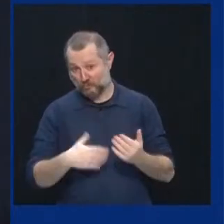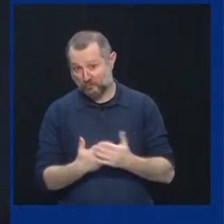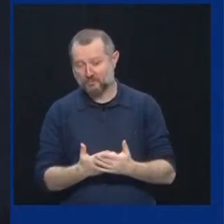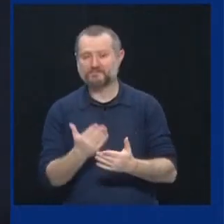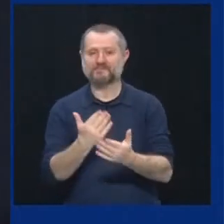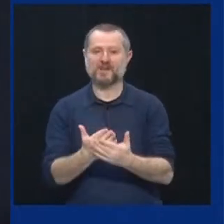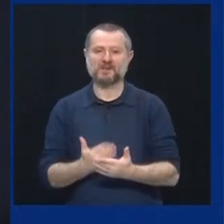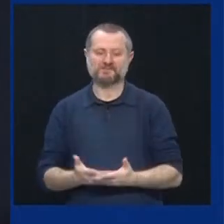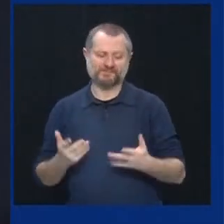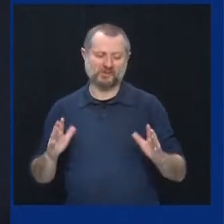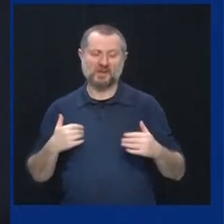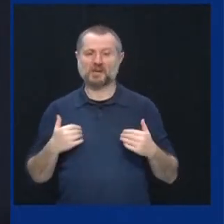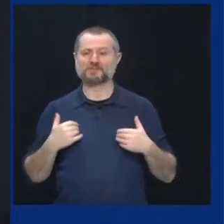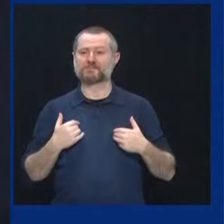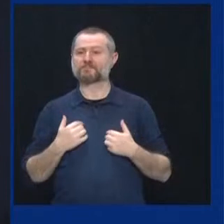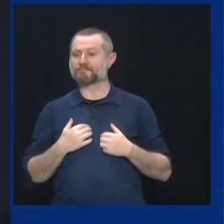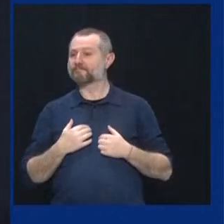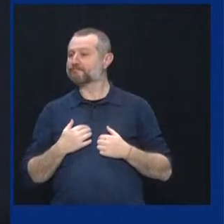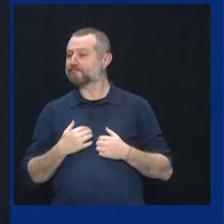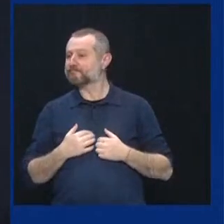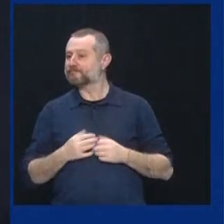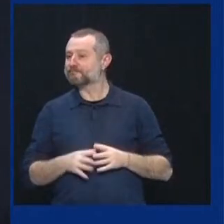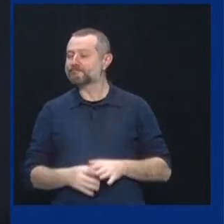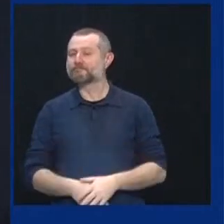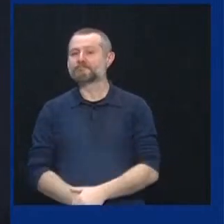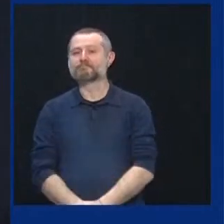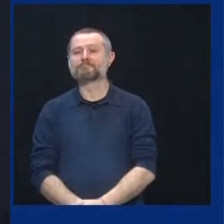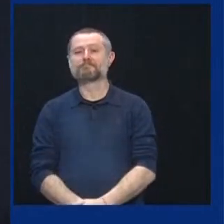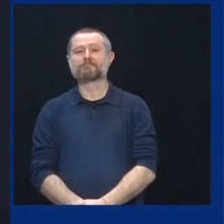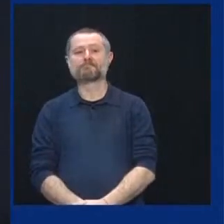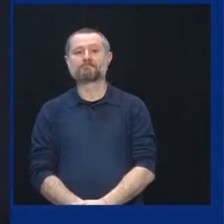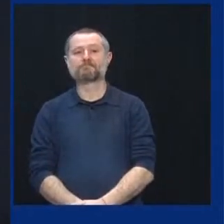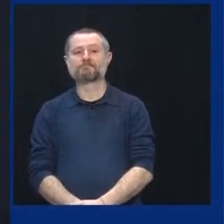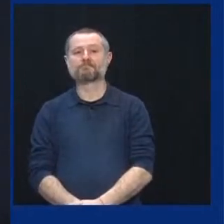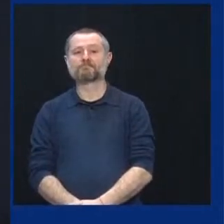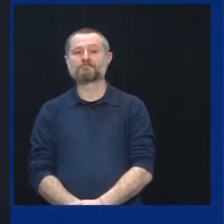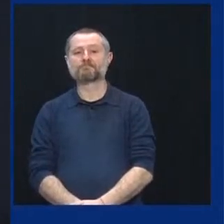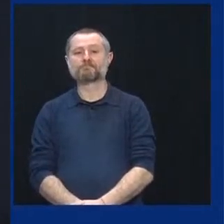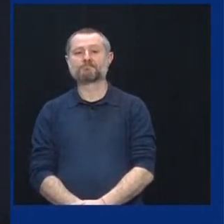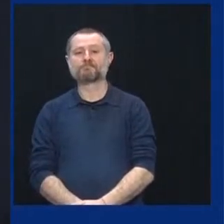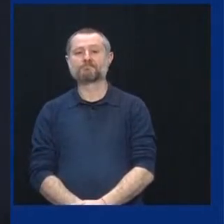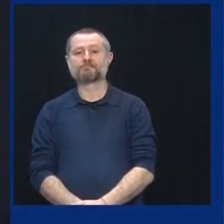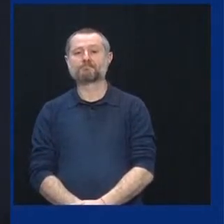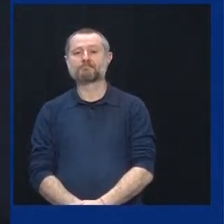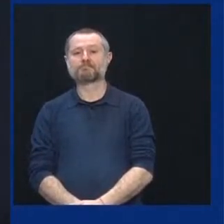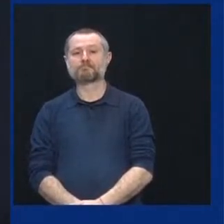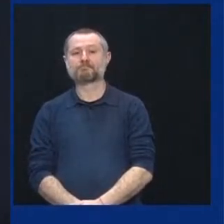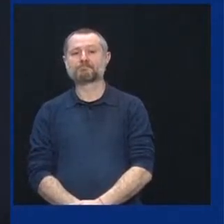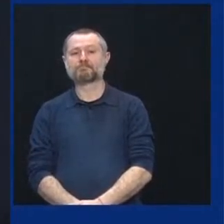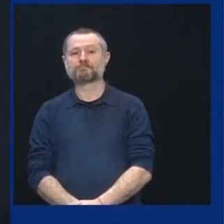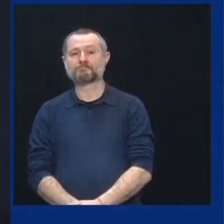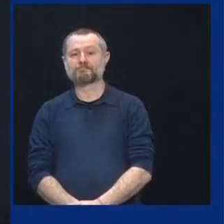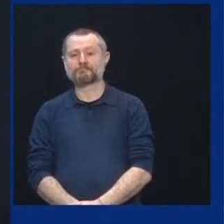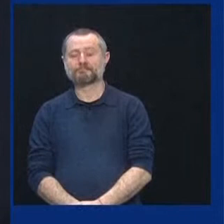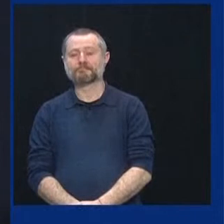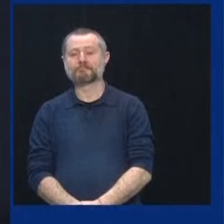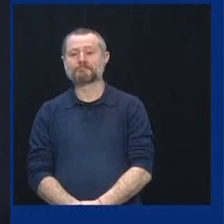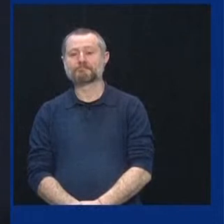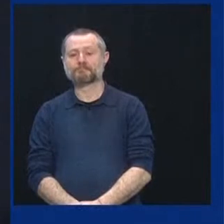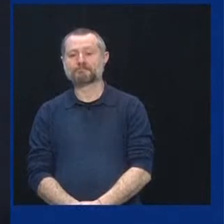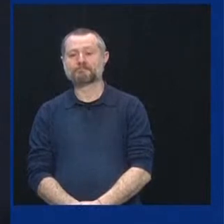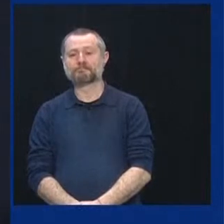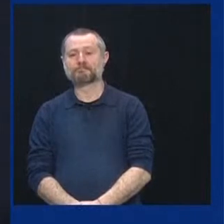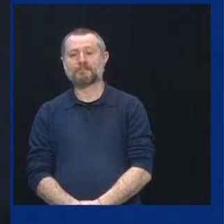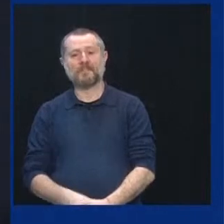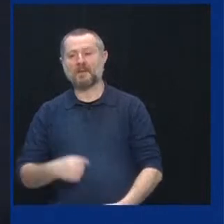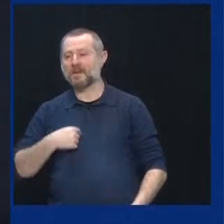facts. They have all the facts. So should we expect? And we do have to move